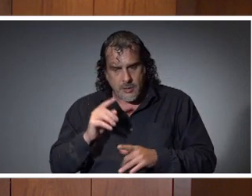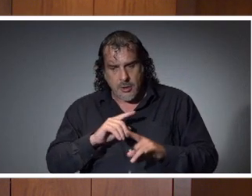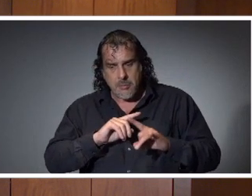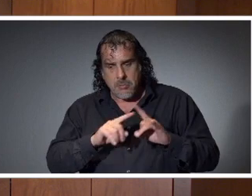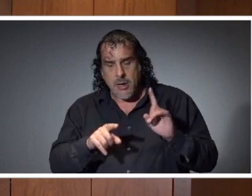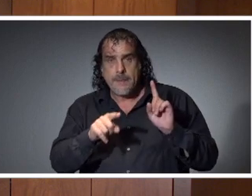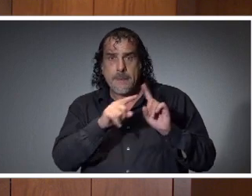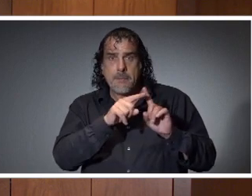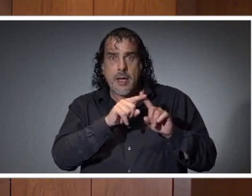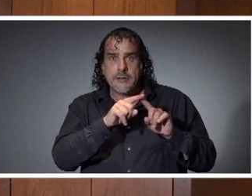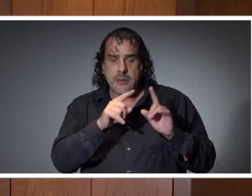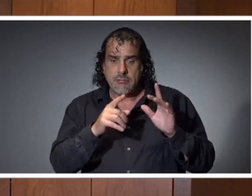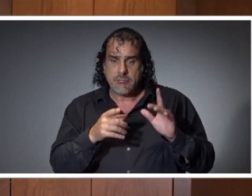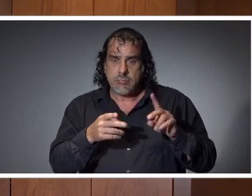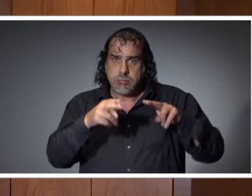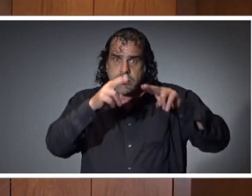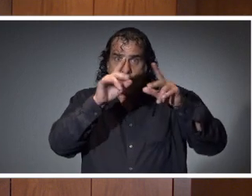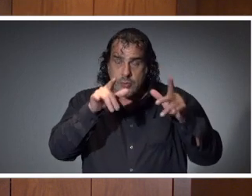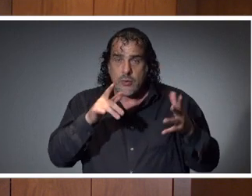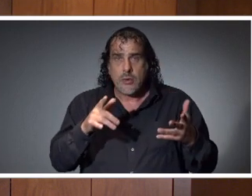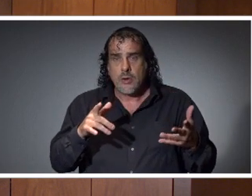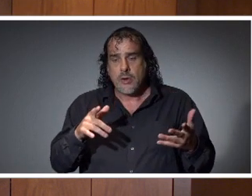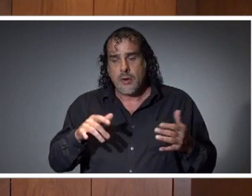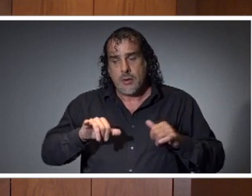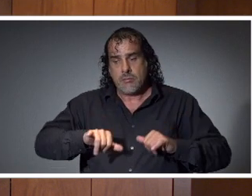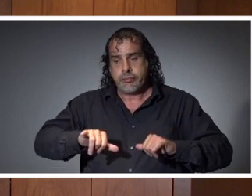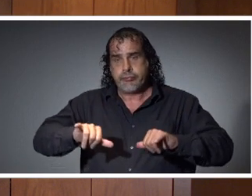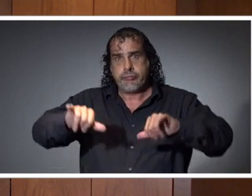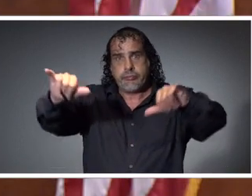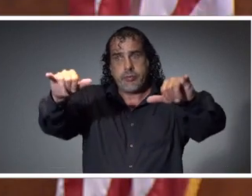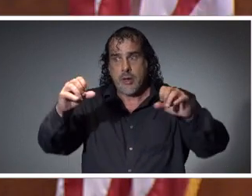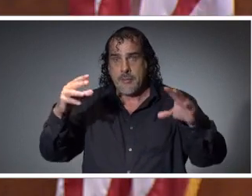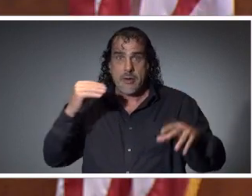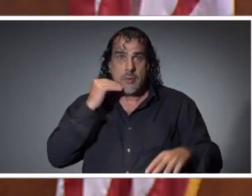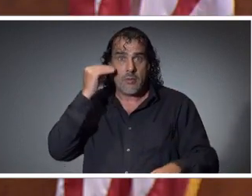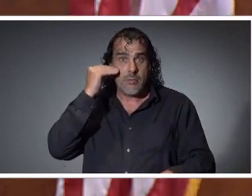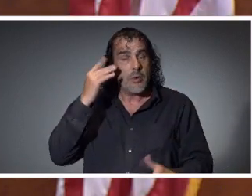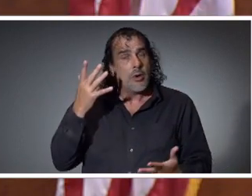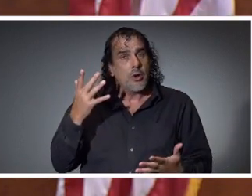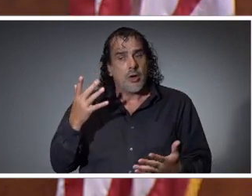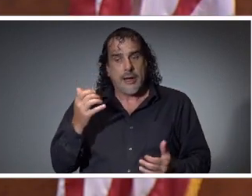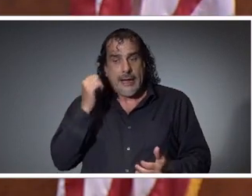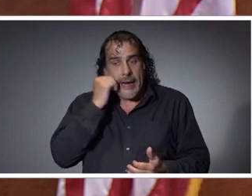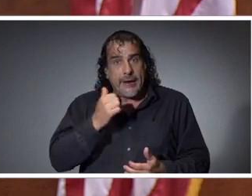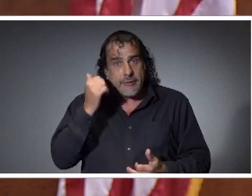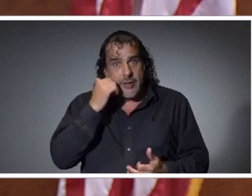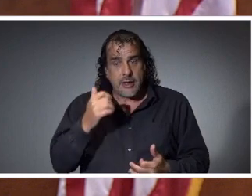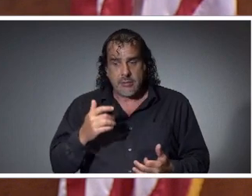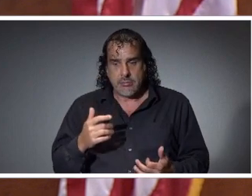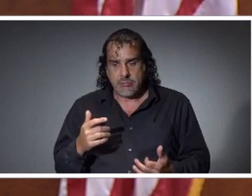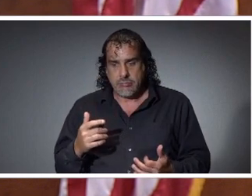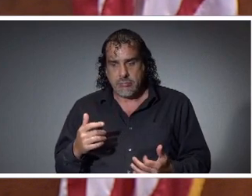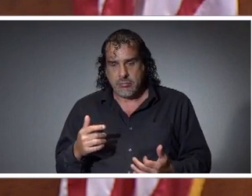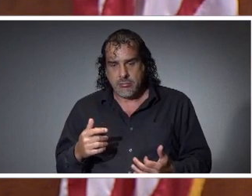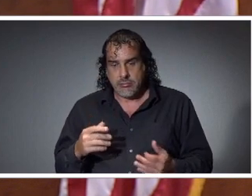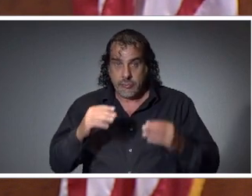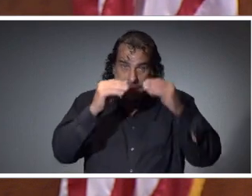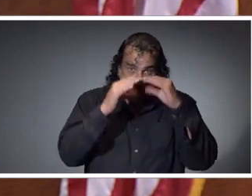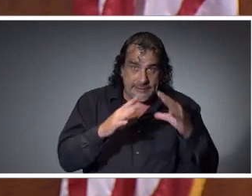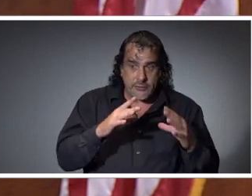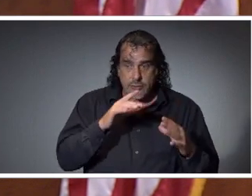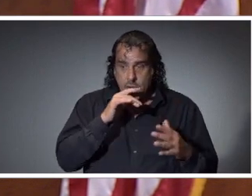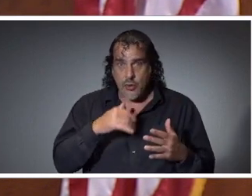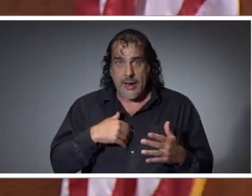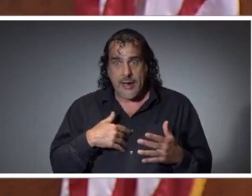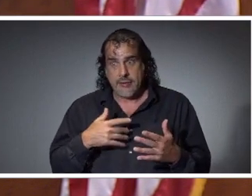continue to rise. The number of quarantine, every day there are going to be people who are kids and teachers who had been